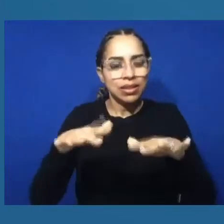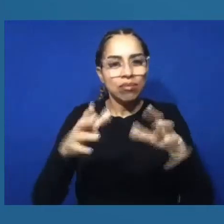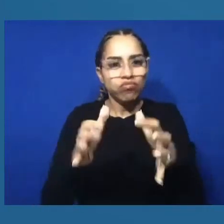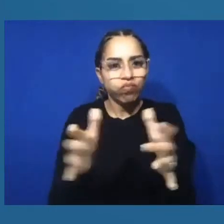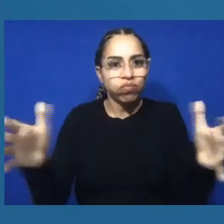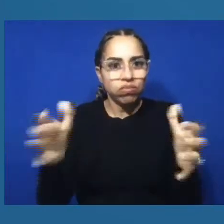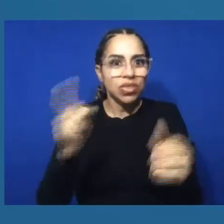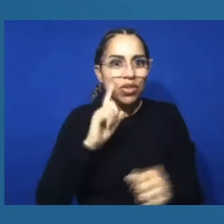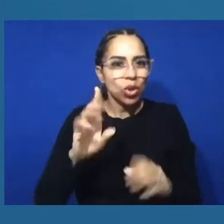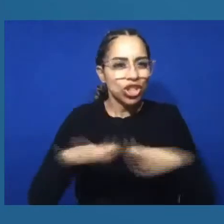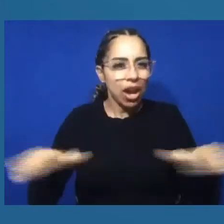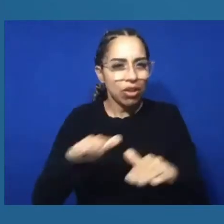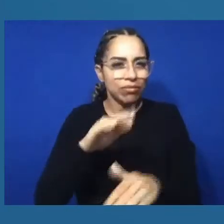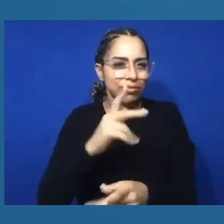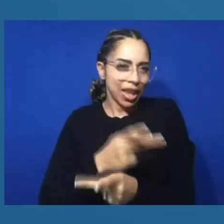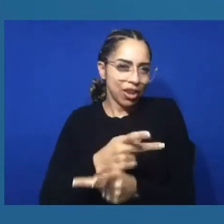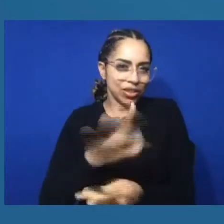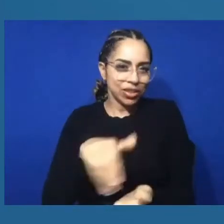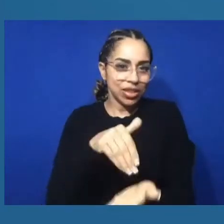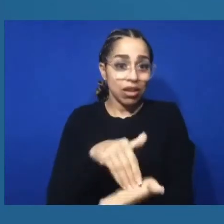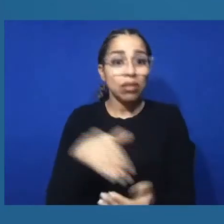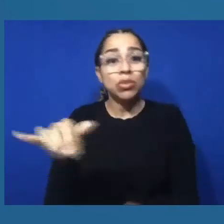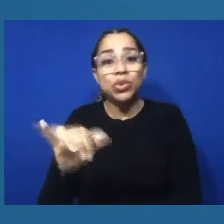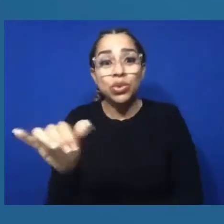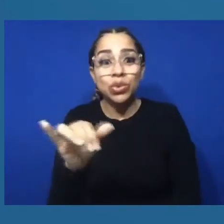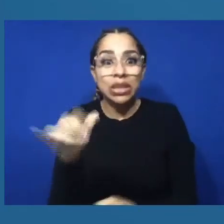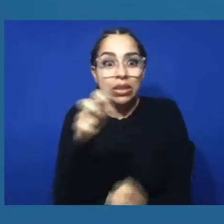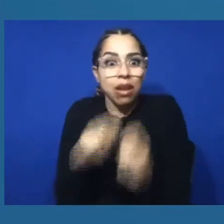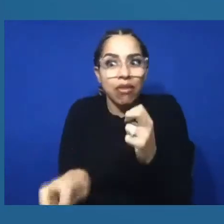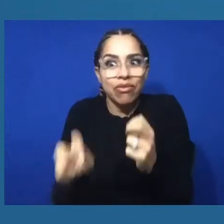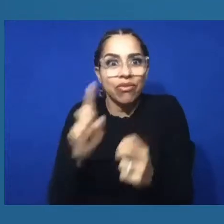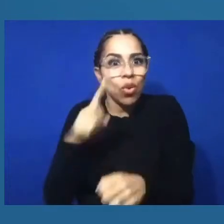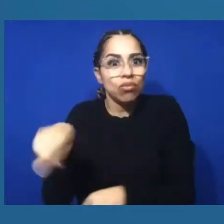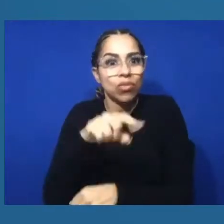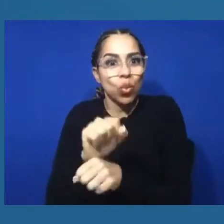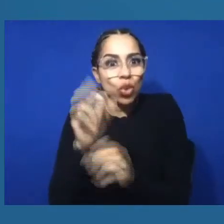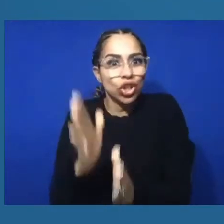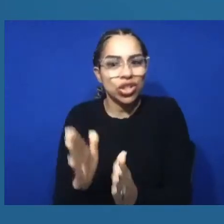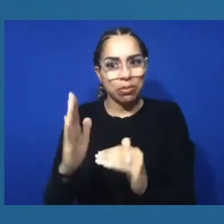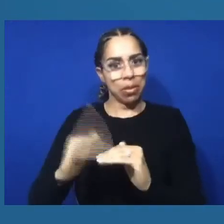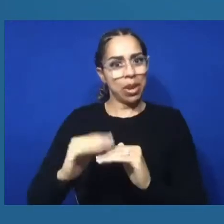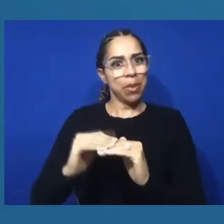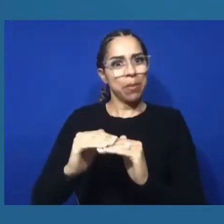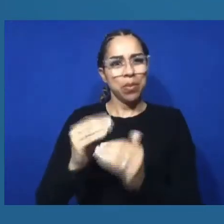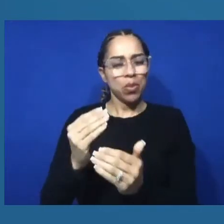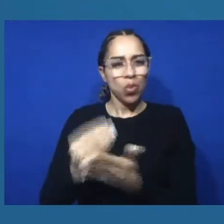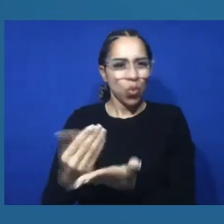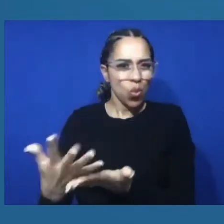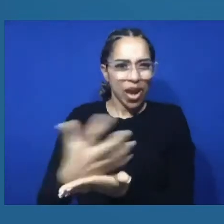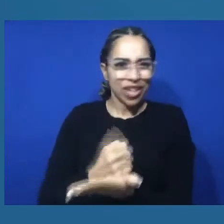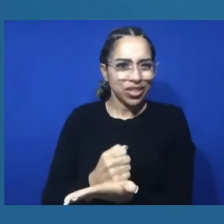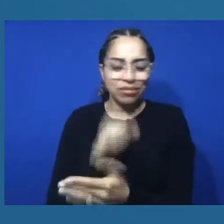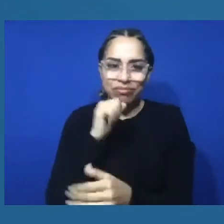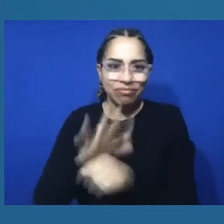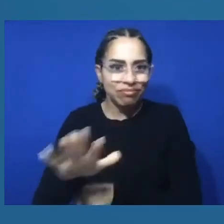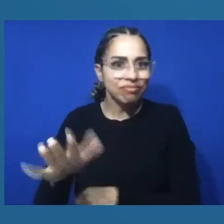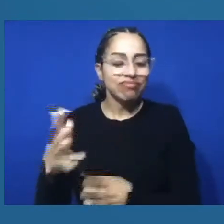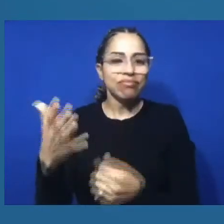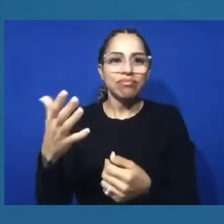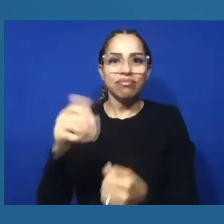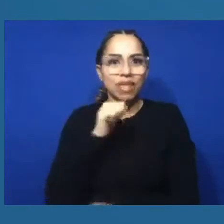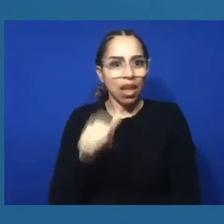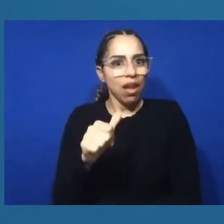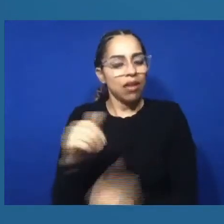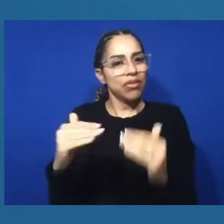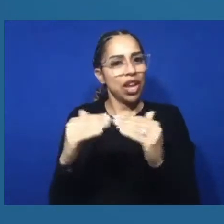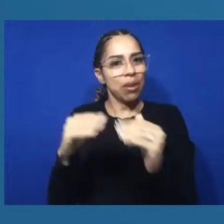minimum wage, you know, as we said, it's difficult to do these jobs. They're not well paid. And that's why when we increase the minimum wage, we indexed